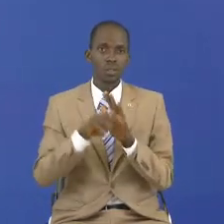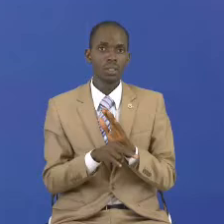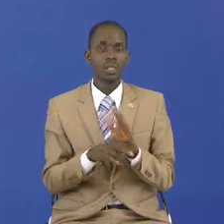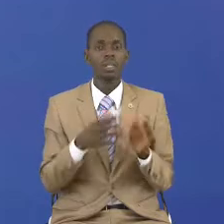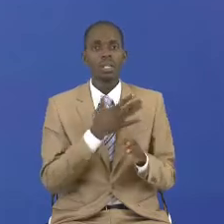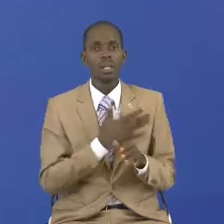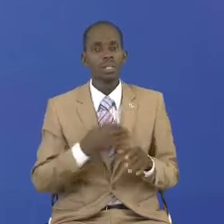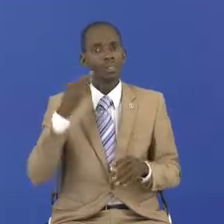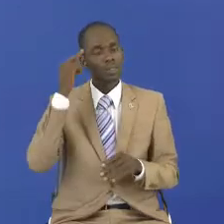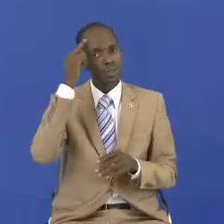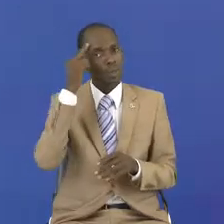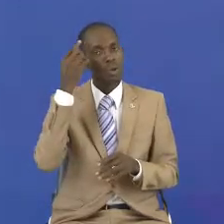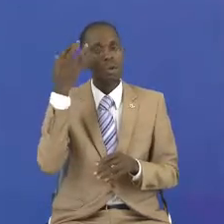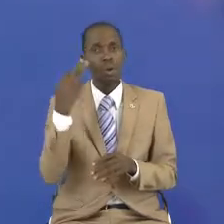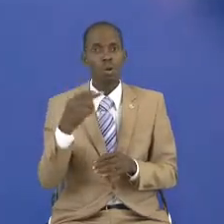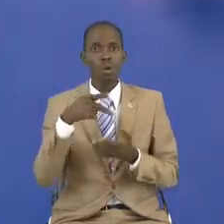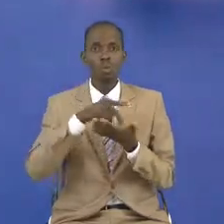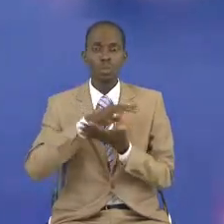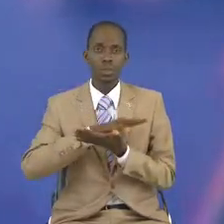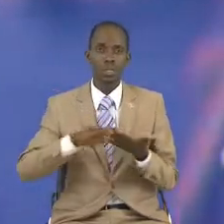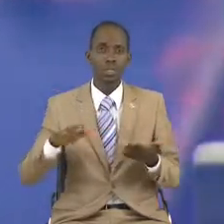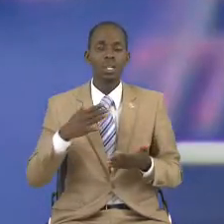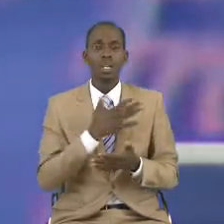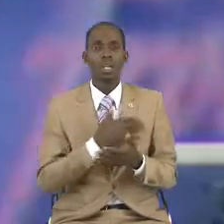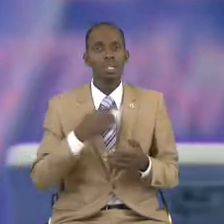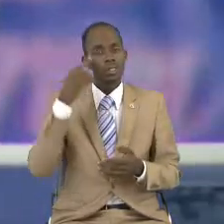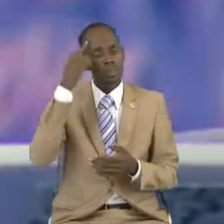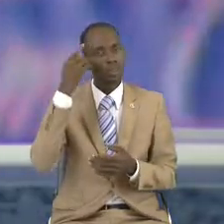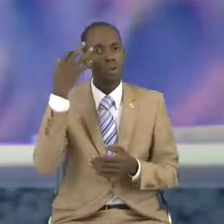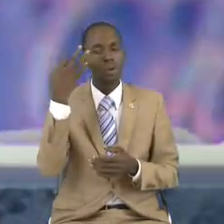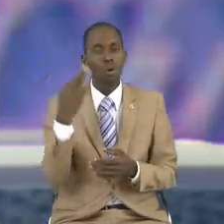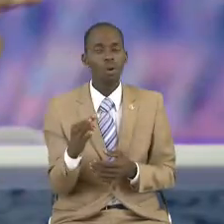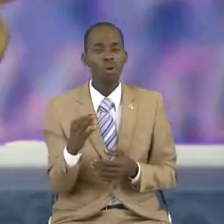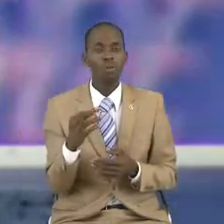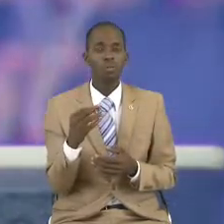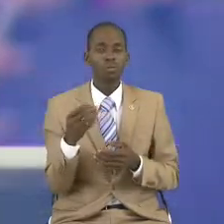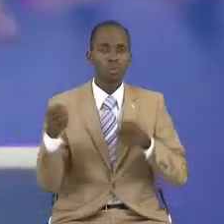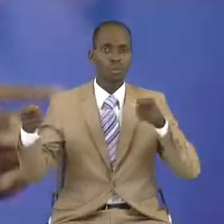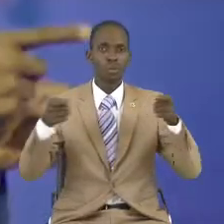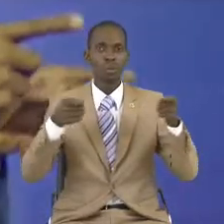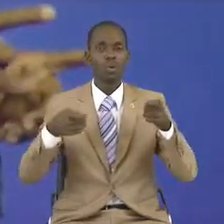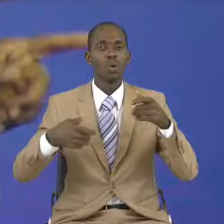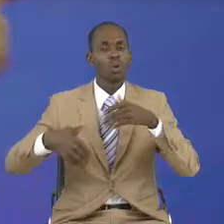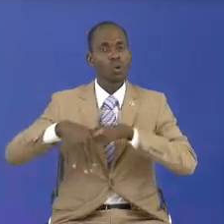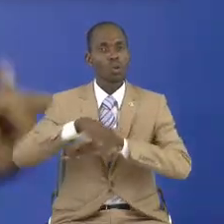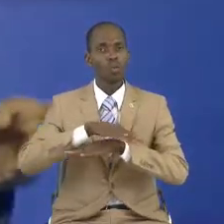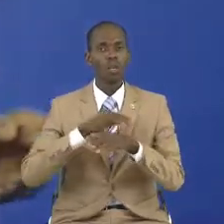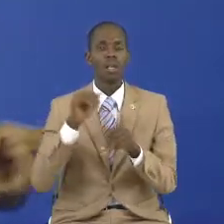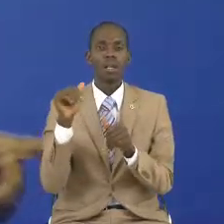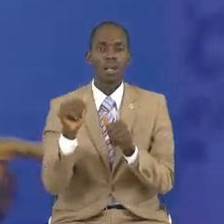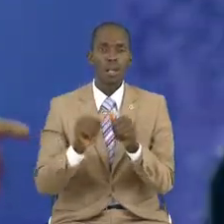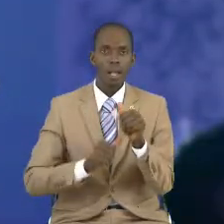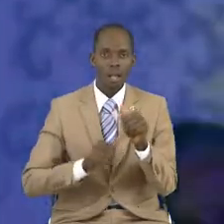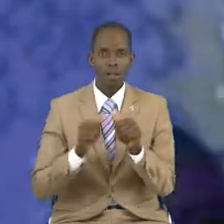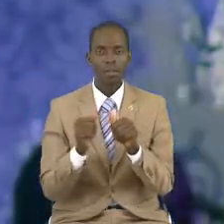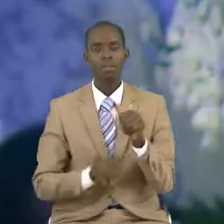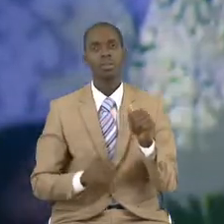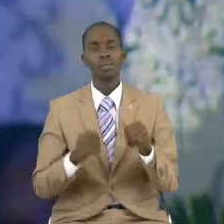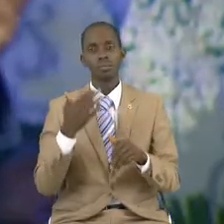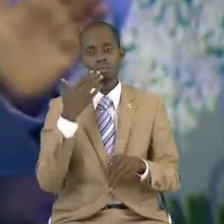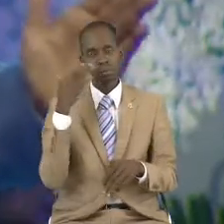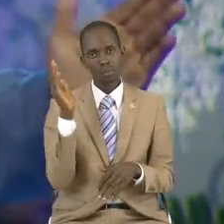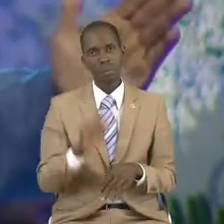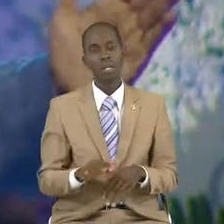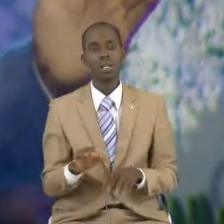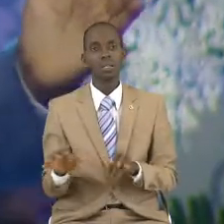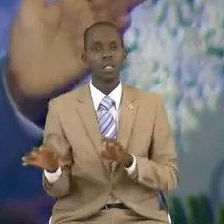purity and the thought of dominion over every evil action but